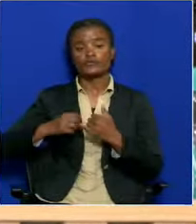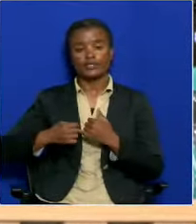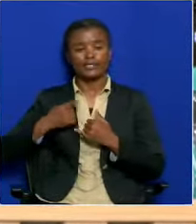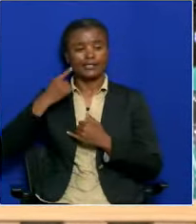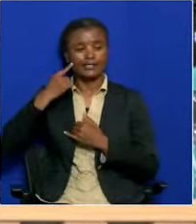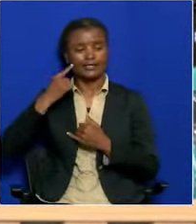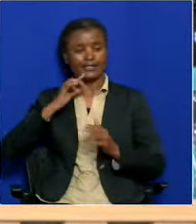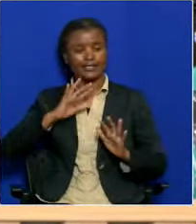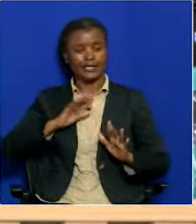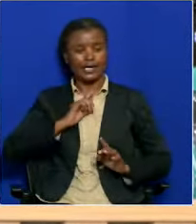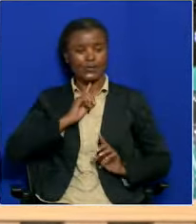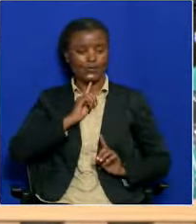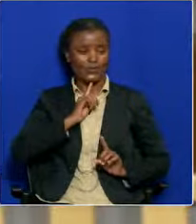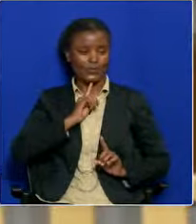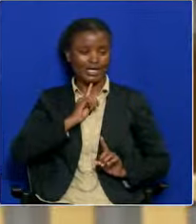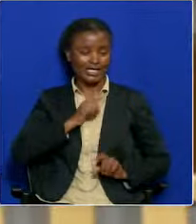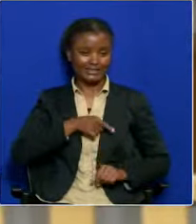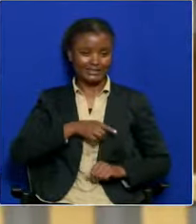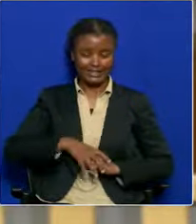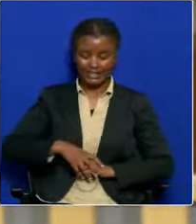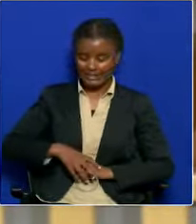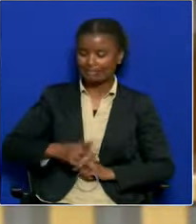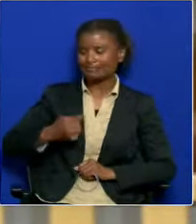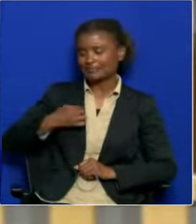Answer truthfully.